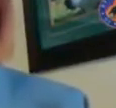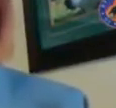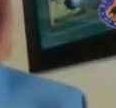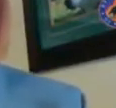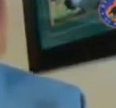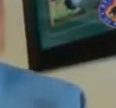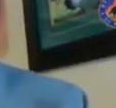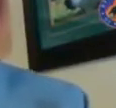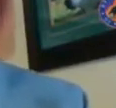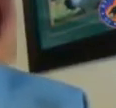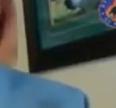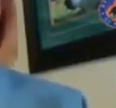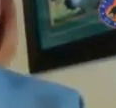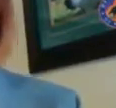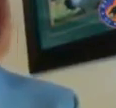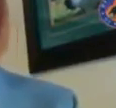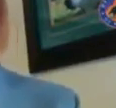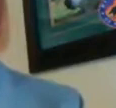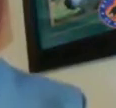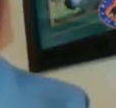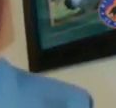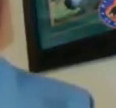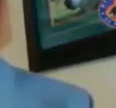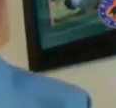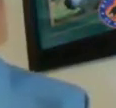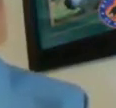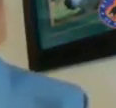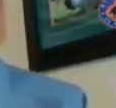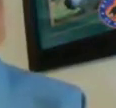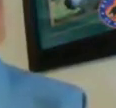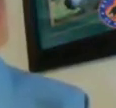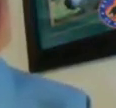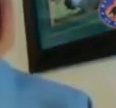and continuing this very important discussion. Thank you.